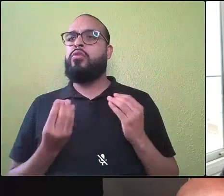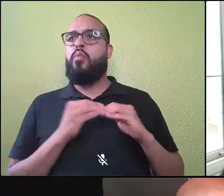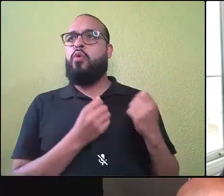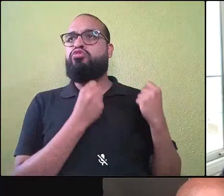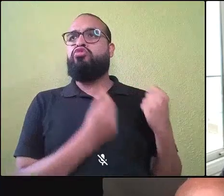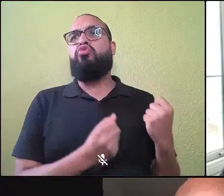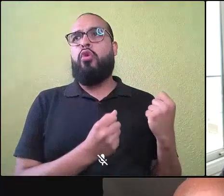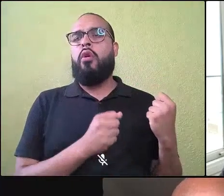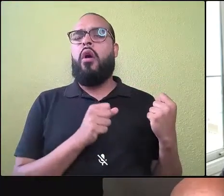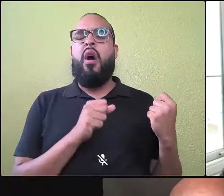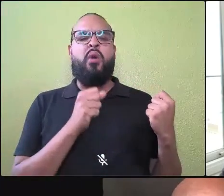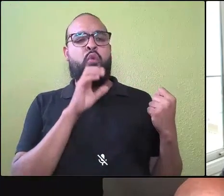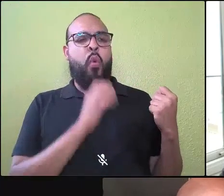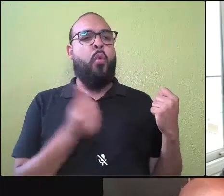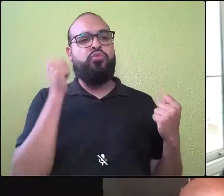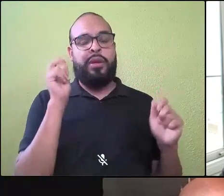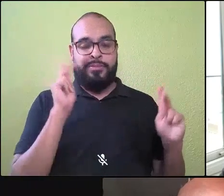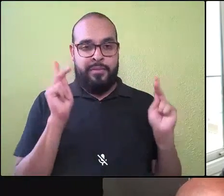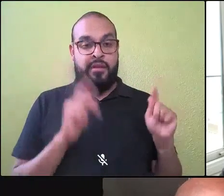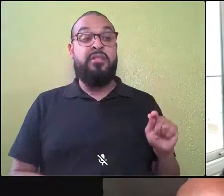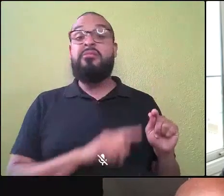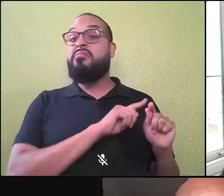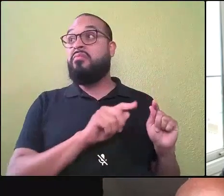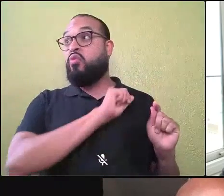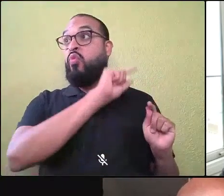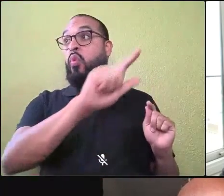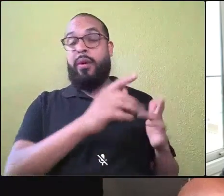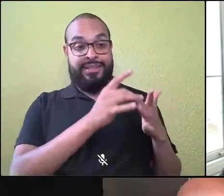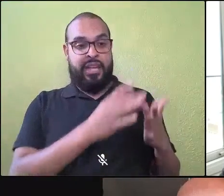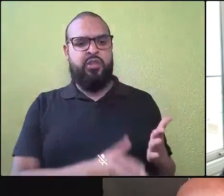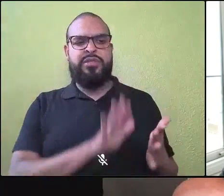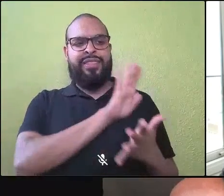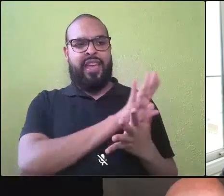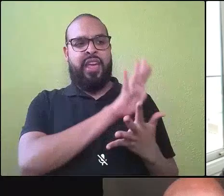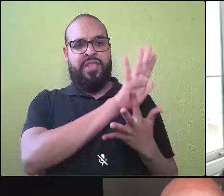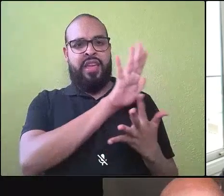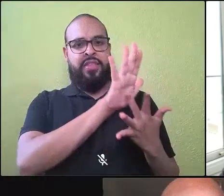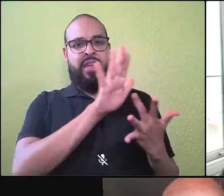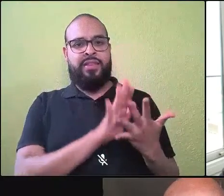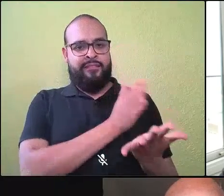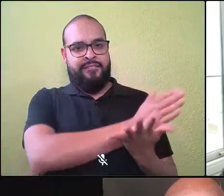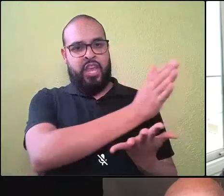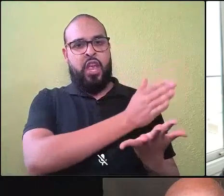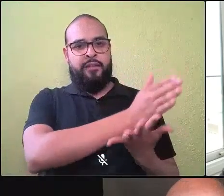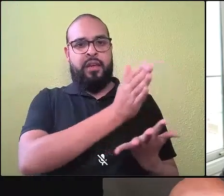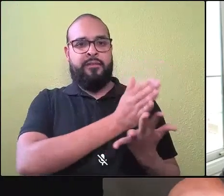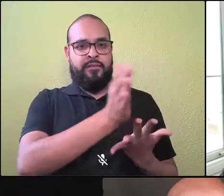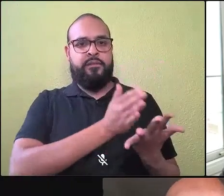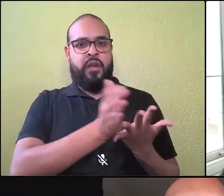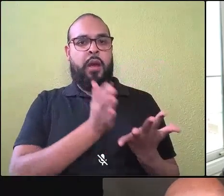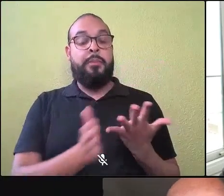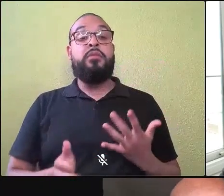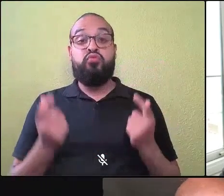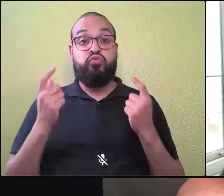But all of these men are leaders in their own right, in their own industries and doing different things. And we're sharing information across